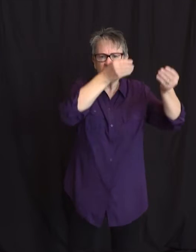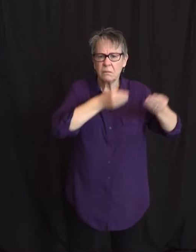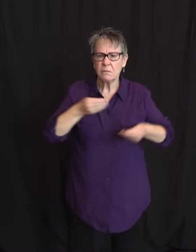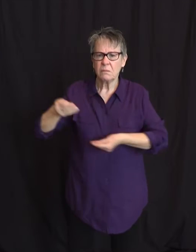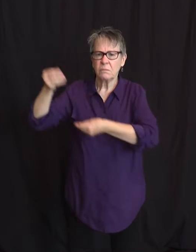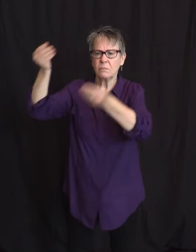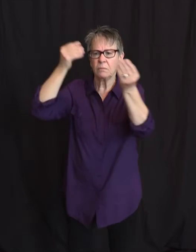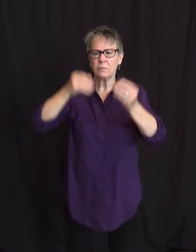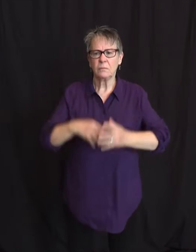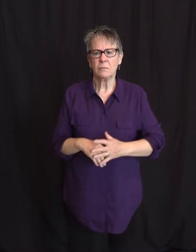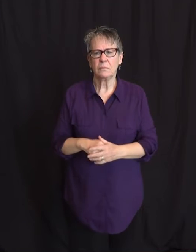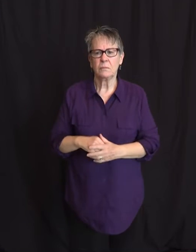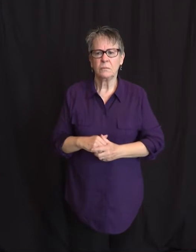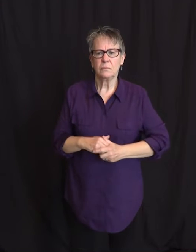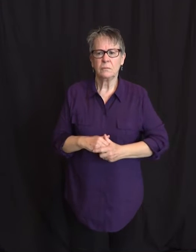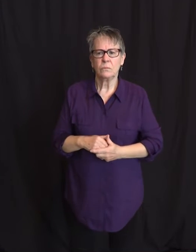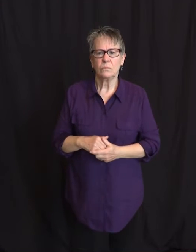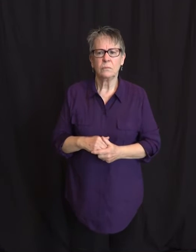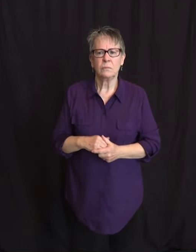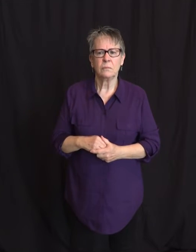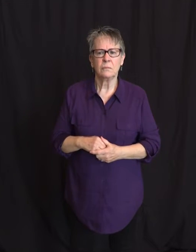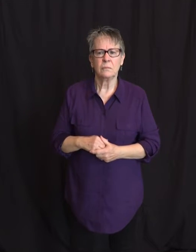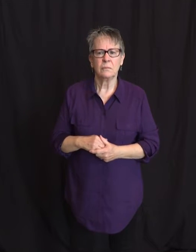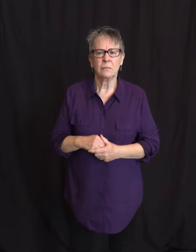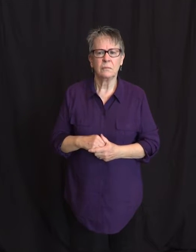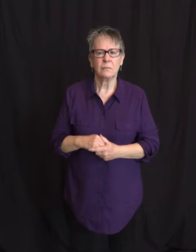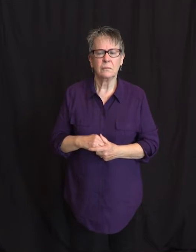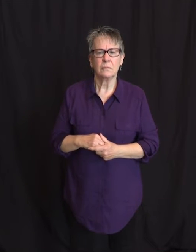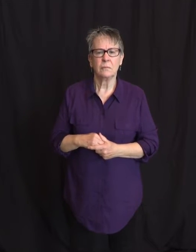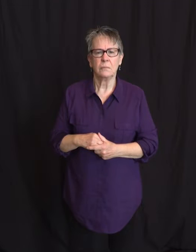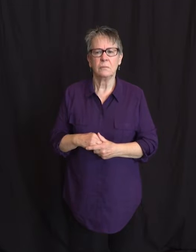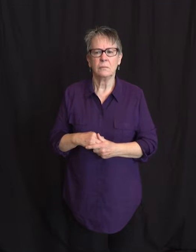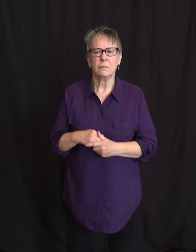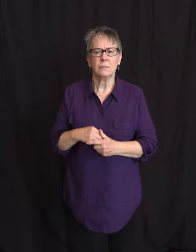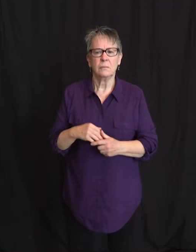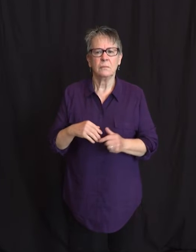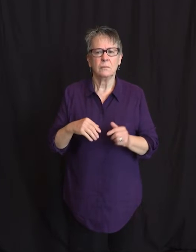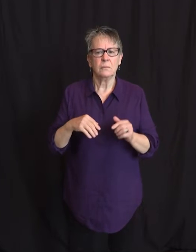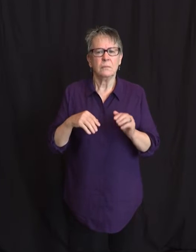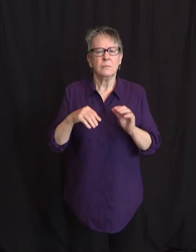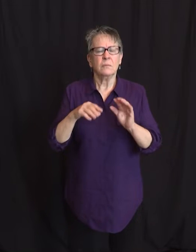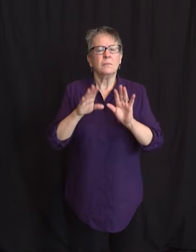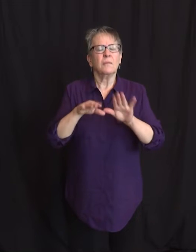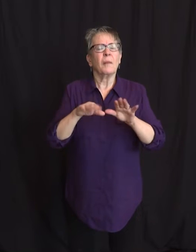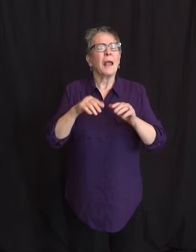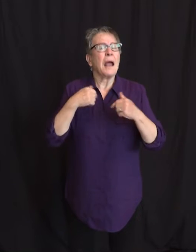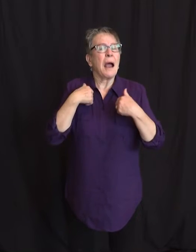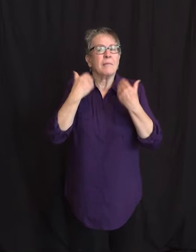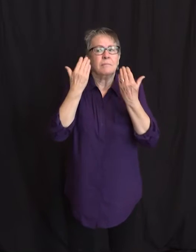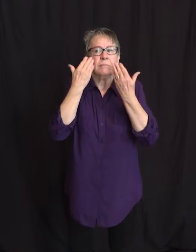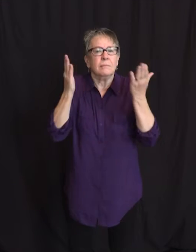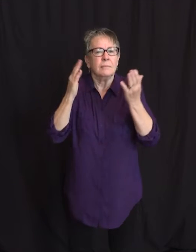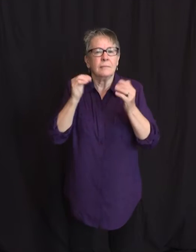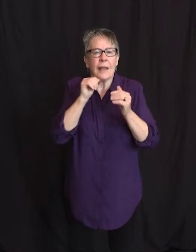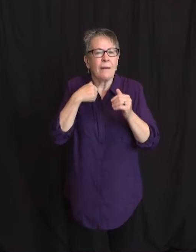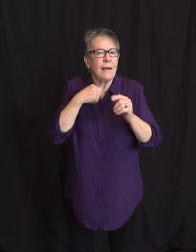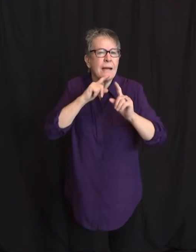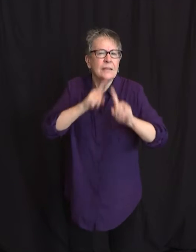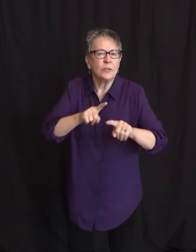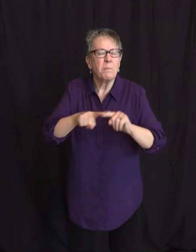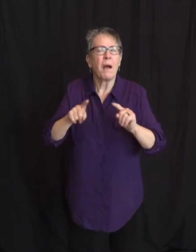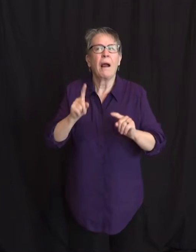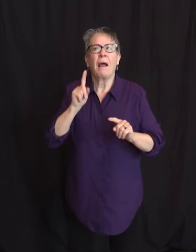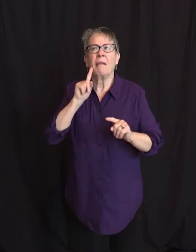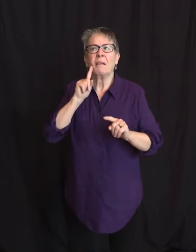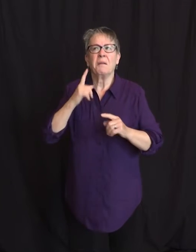decisions, unless we see a real unique reason to do otherwise, or unless we see a really bifurcated reality